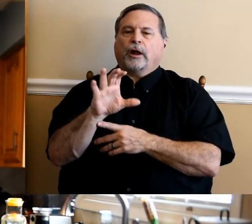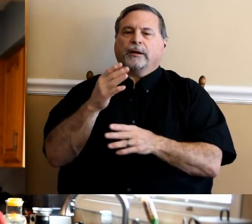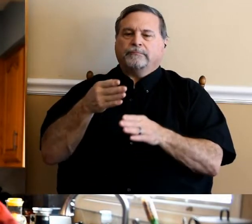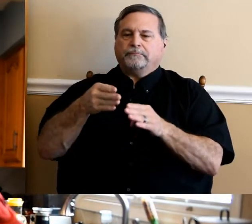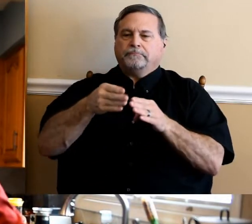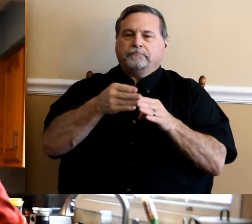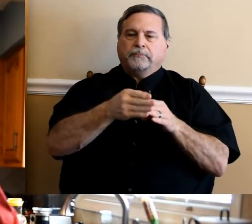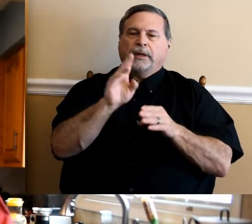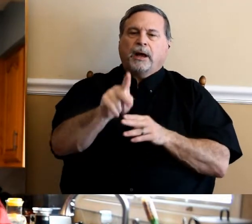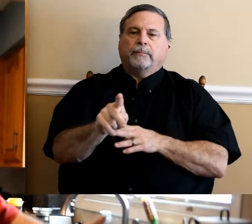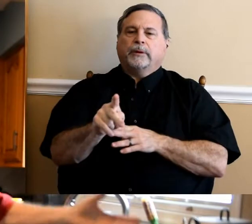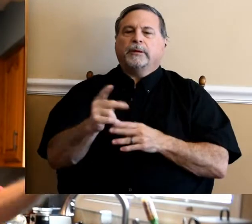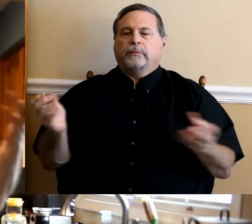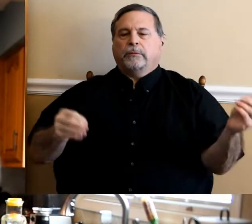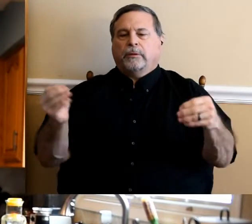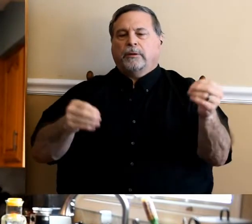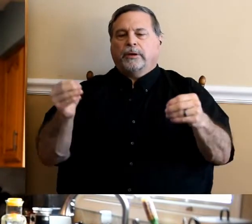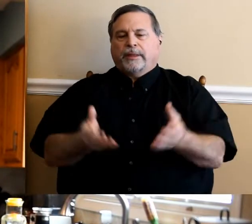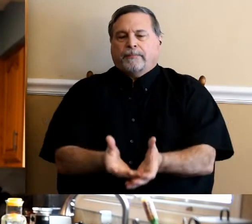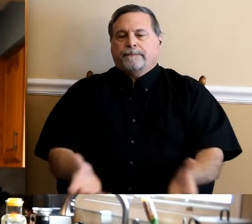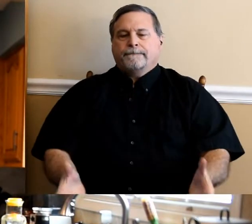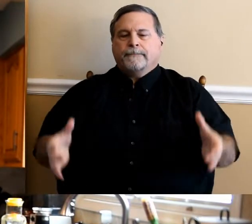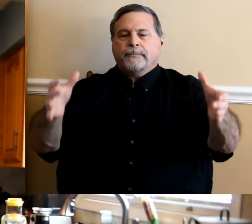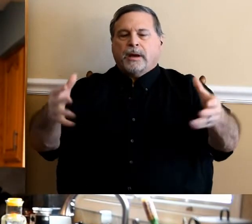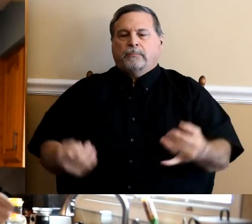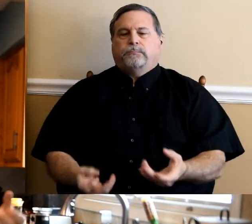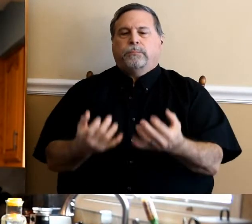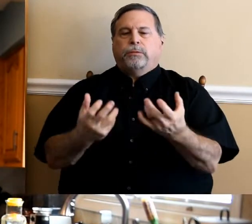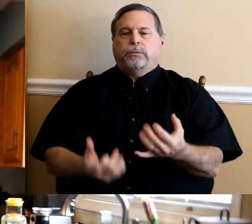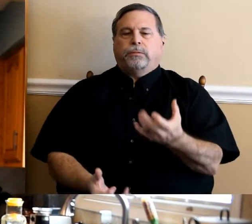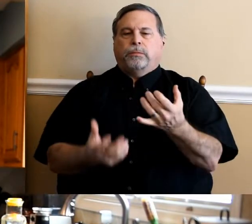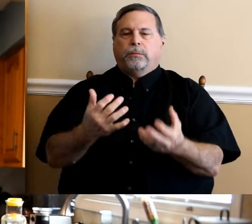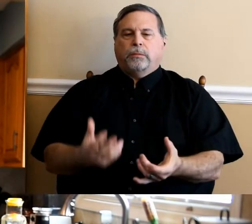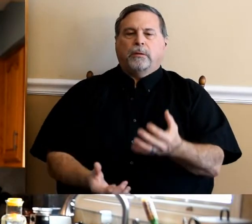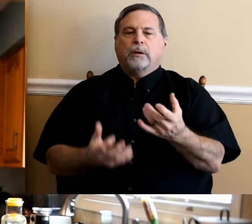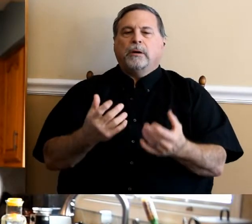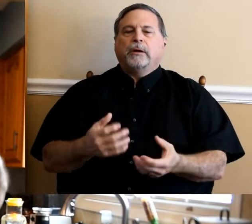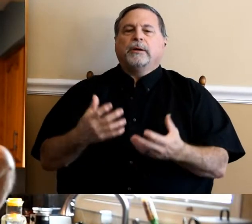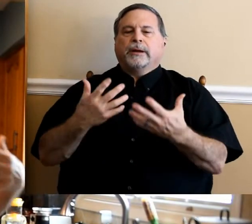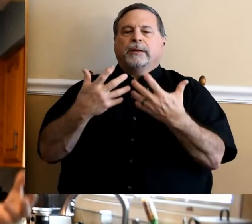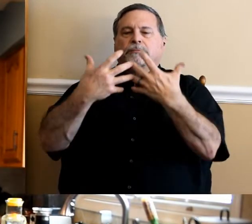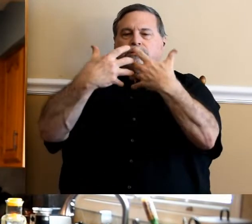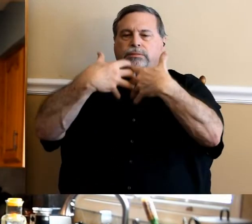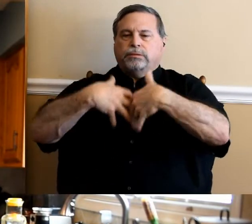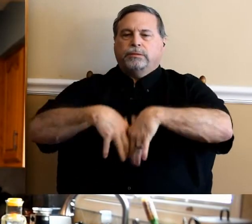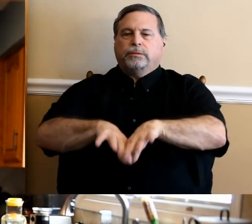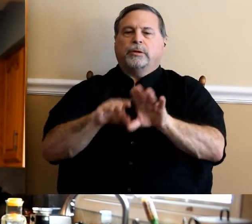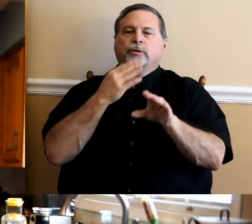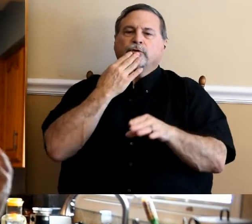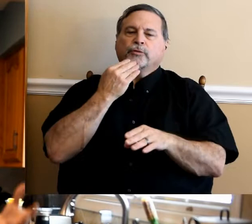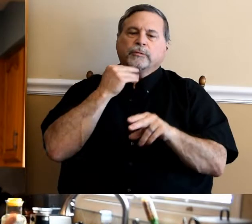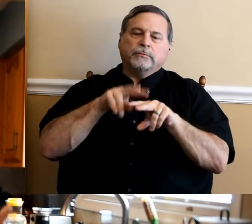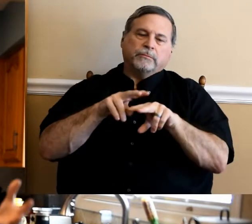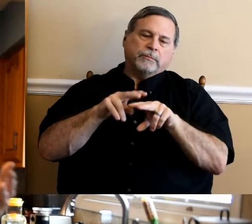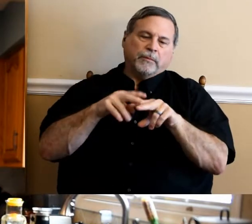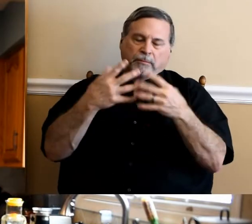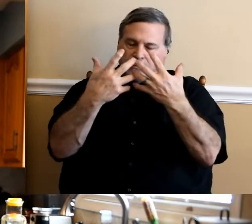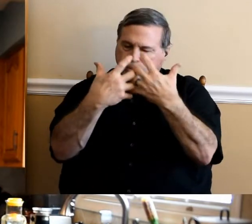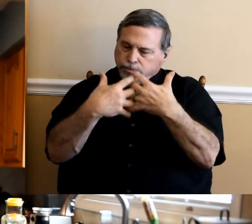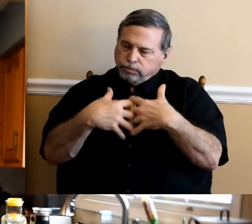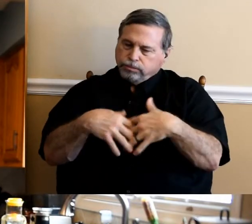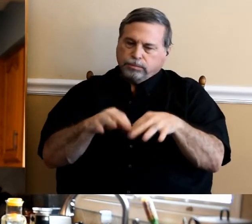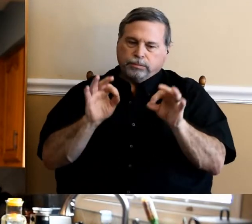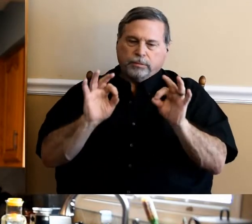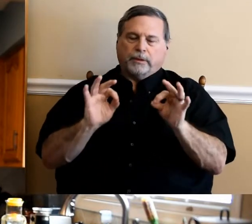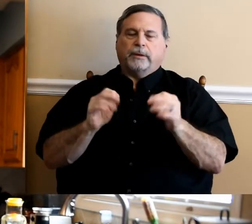up. And we're going to put all that into that pot and let it boil and get all of the sugars to dissolve completely, get all the